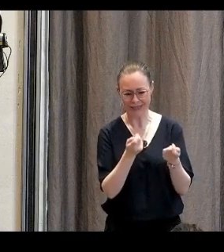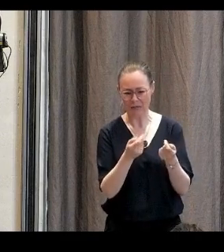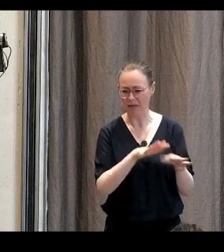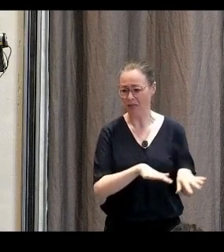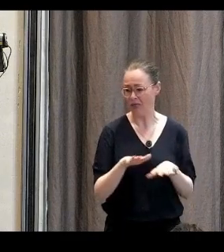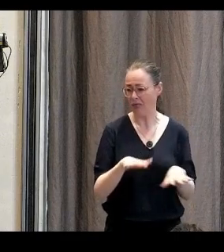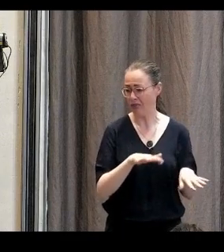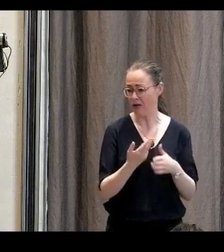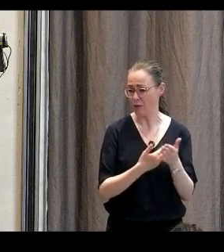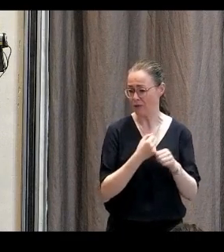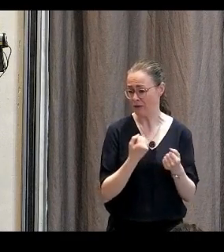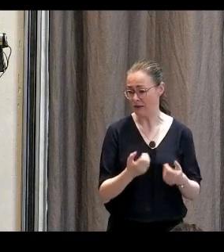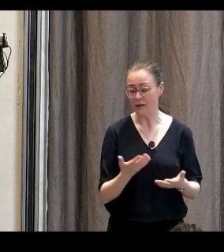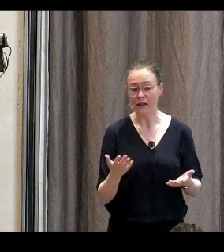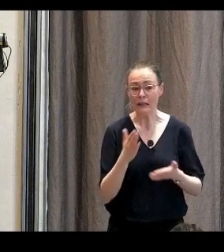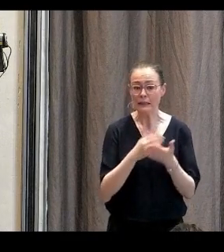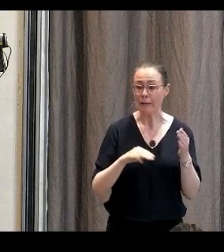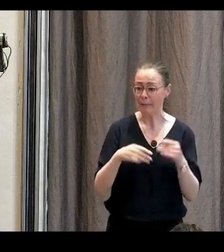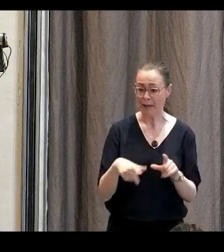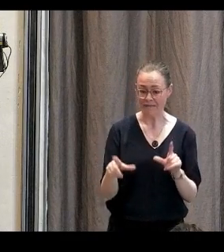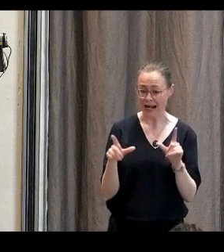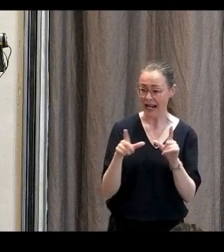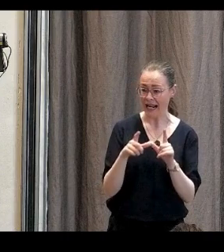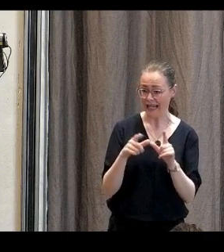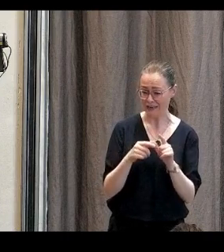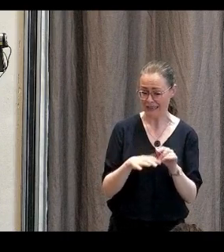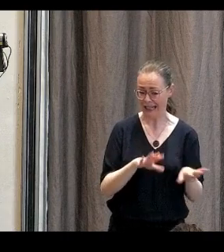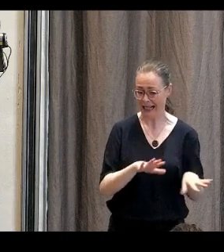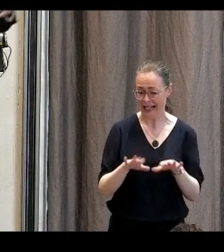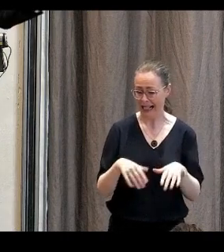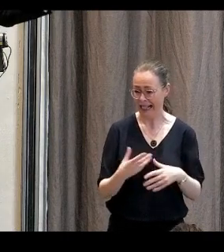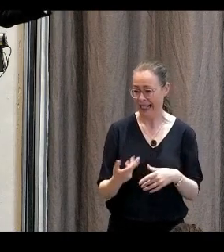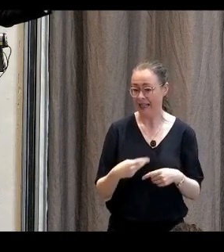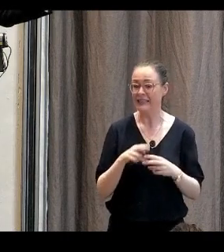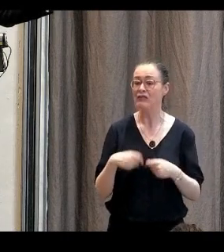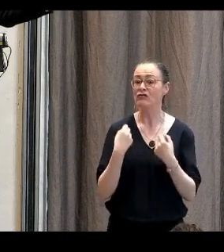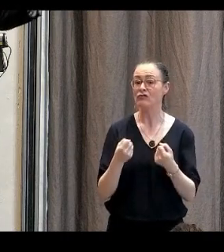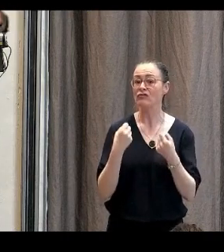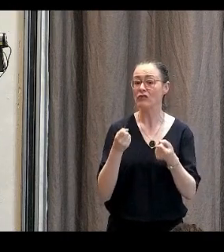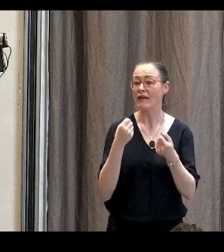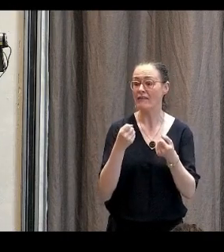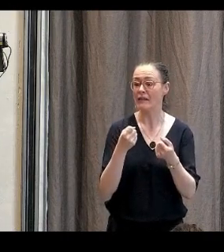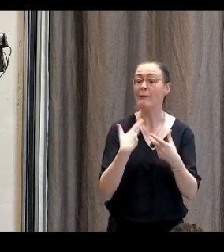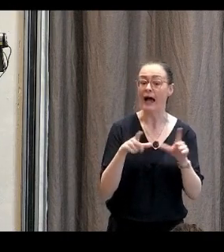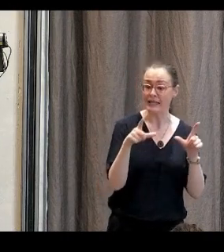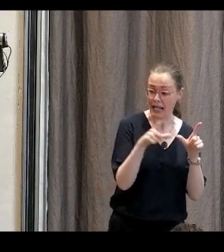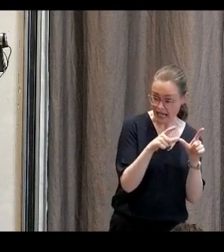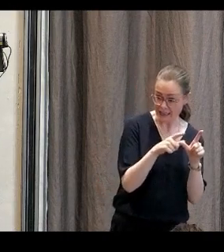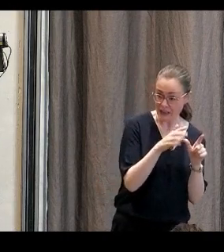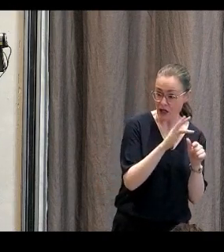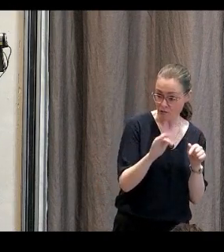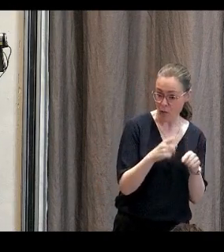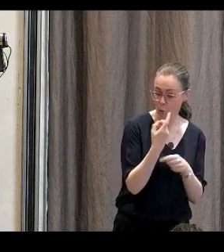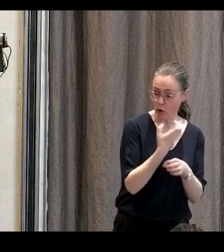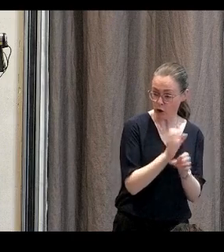pretty lax, and there were people were getting licenses in pretty lax countries and then driving in countries where there were more